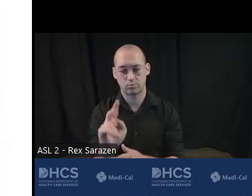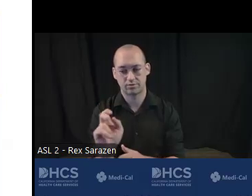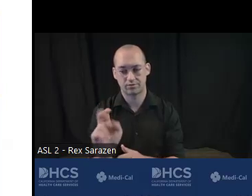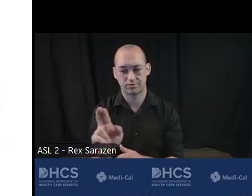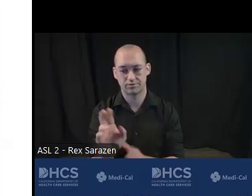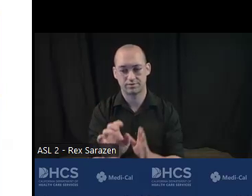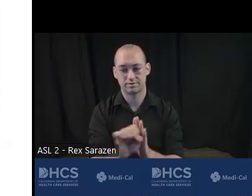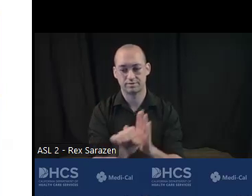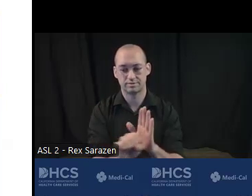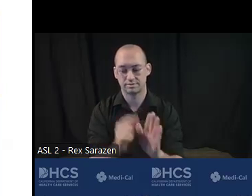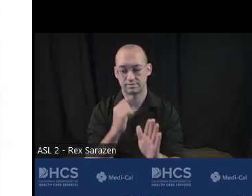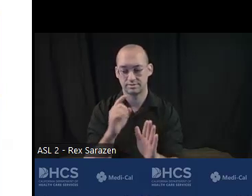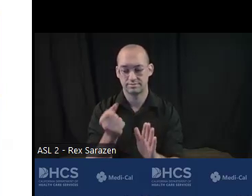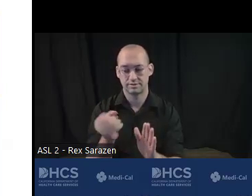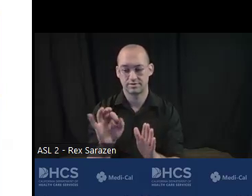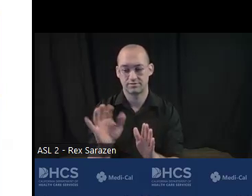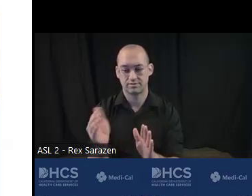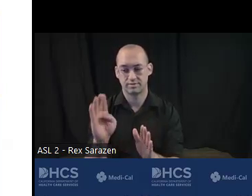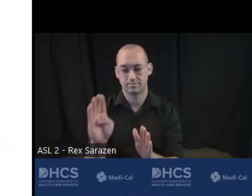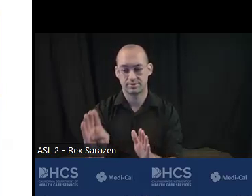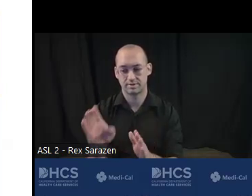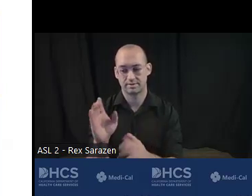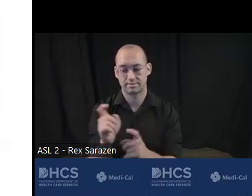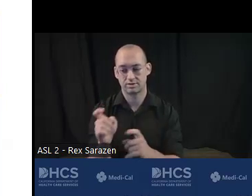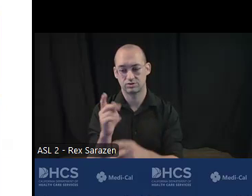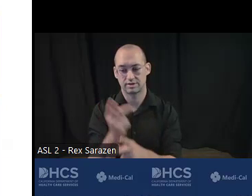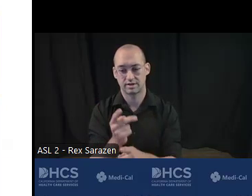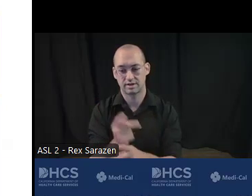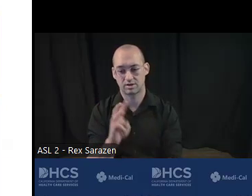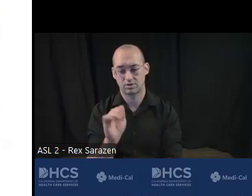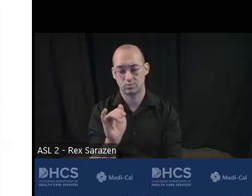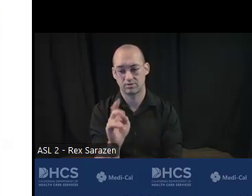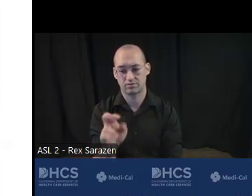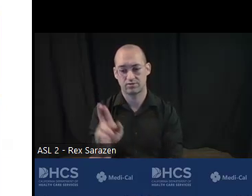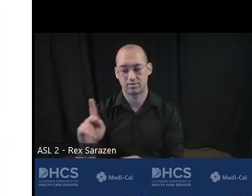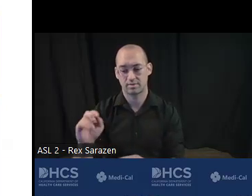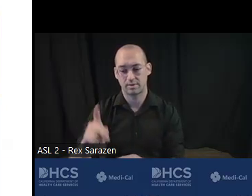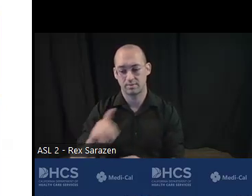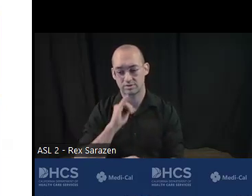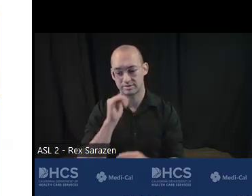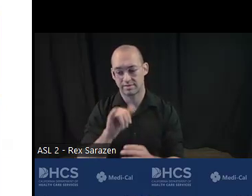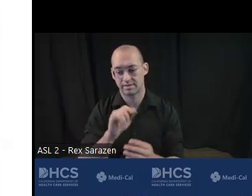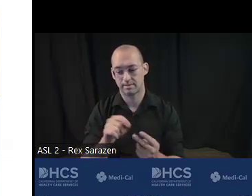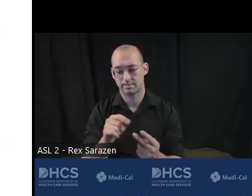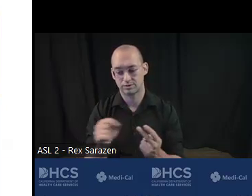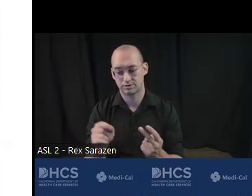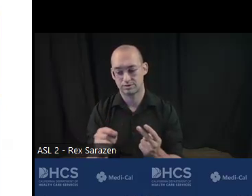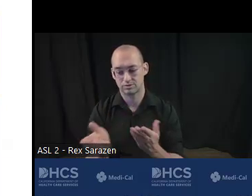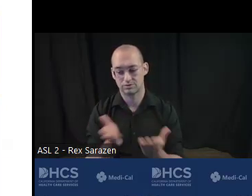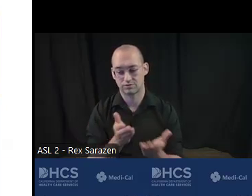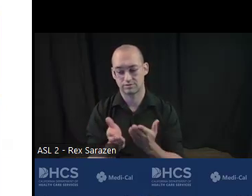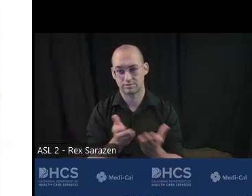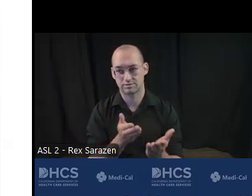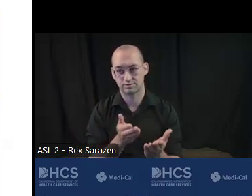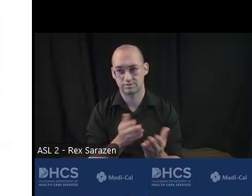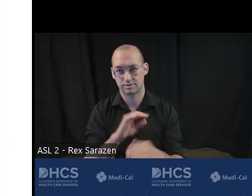existing 1915B managed care waiver. The populations in that option, the populations and services under each